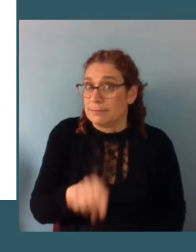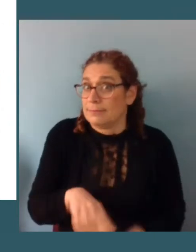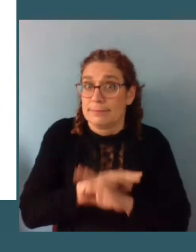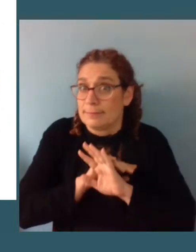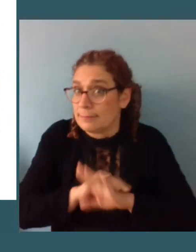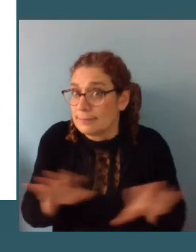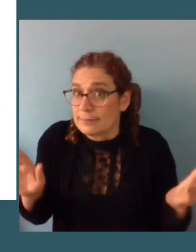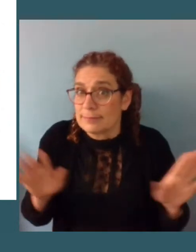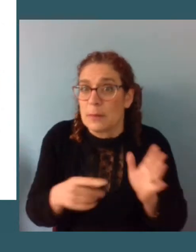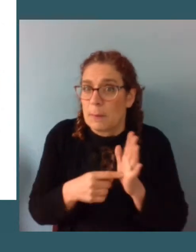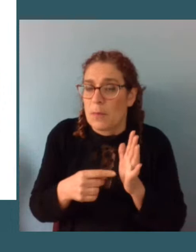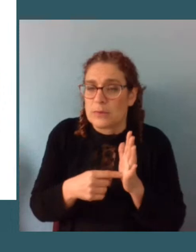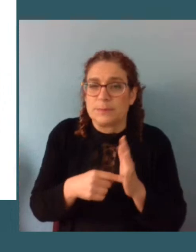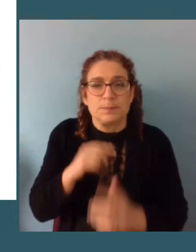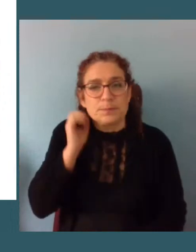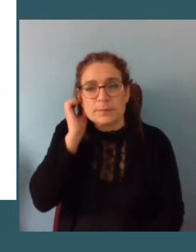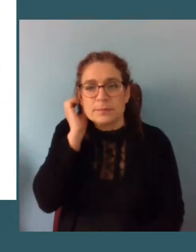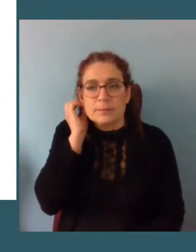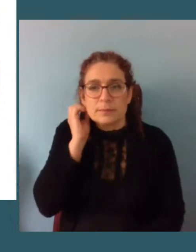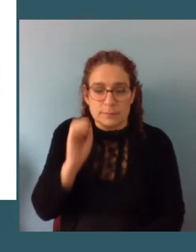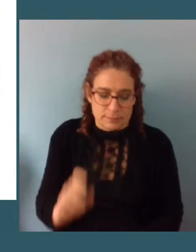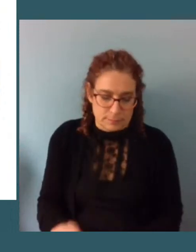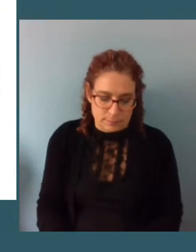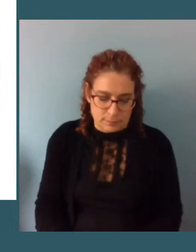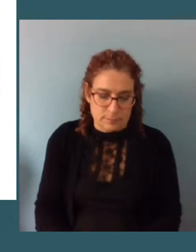information. Next slide, please.